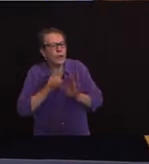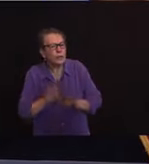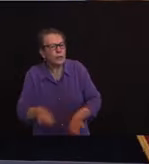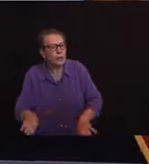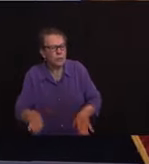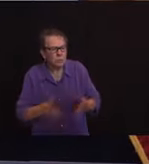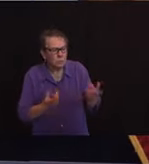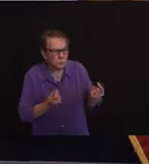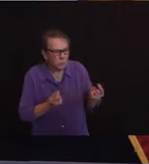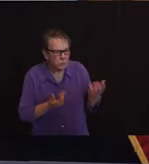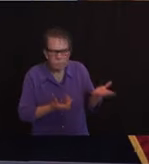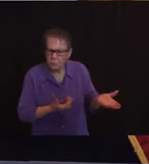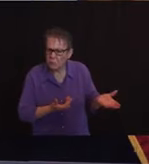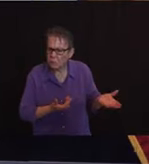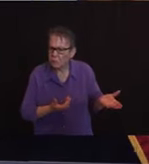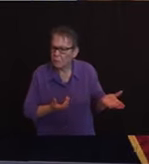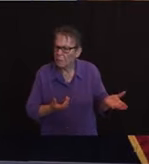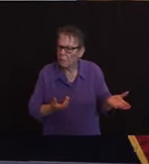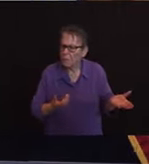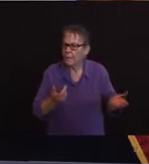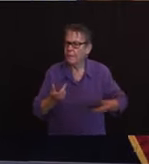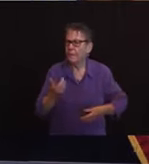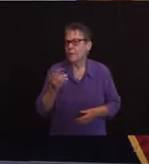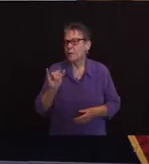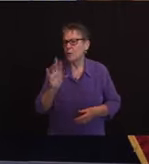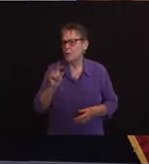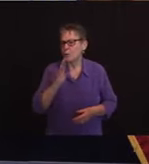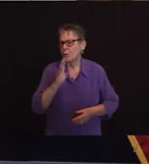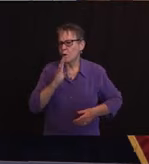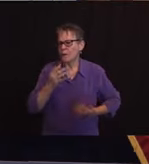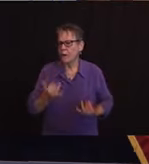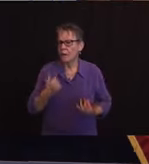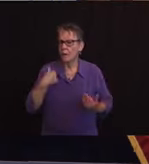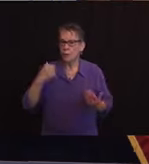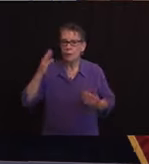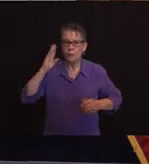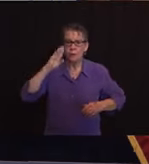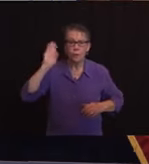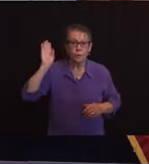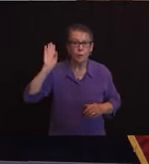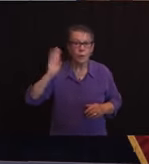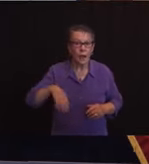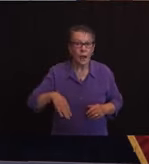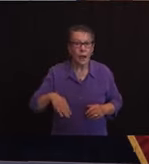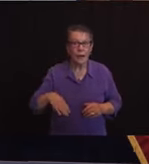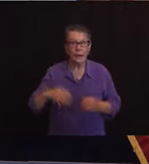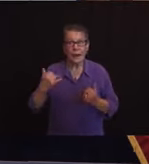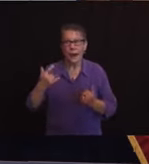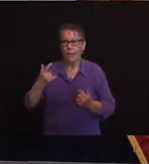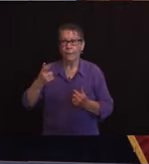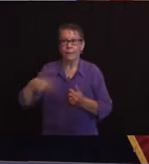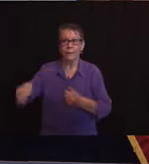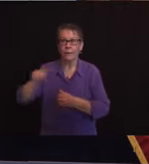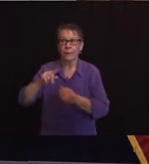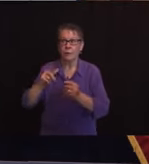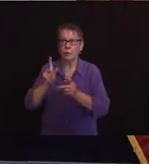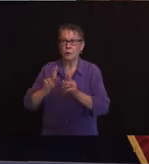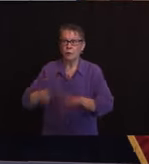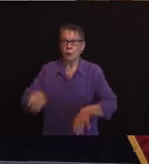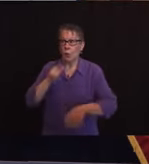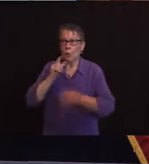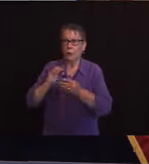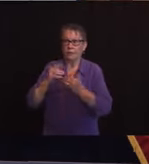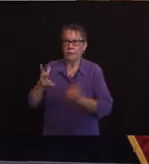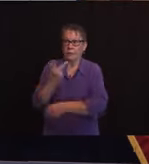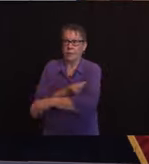the immunizations overall, we do know that they're down because well-child visits are down. I don't have the exact percent,